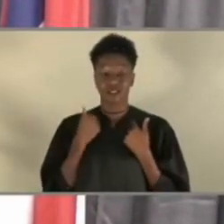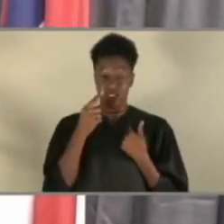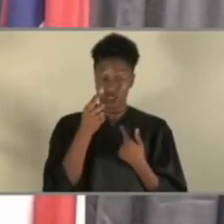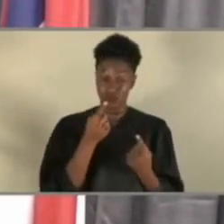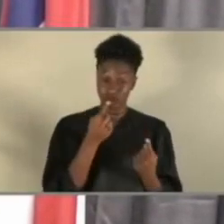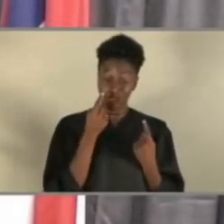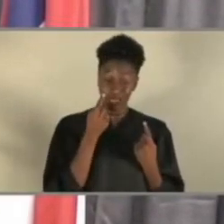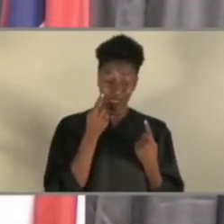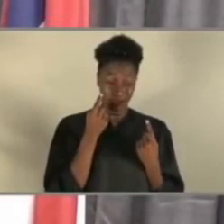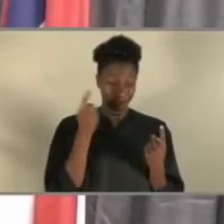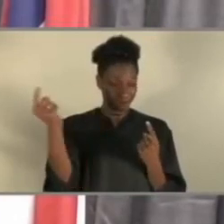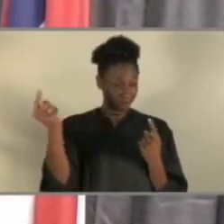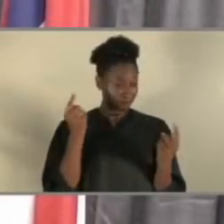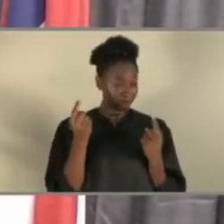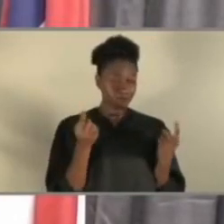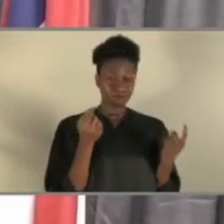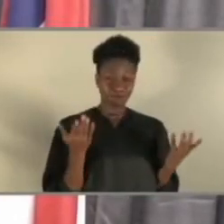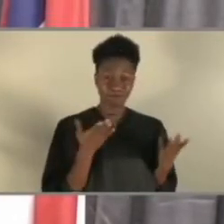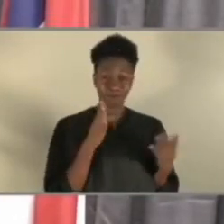to Beach,